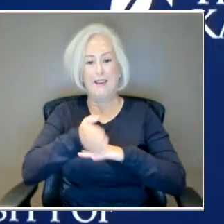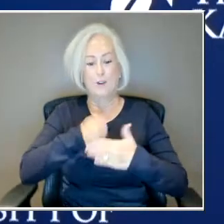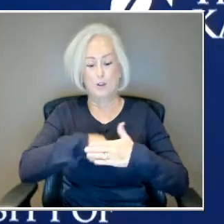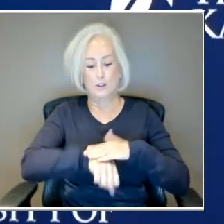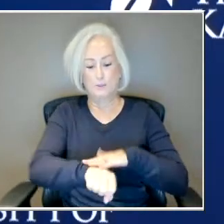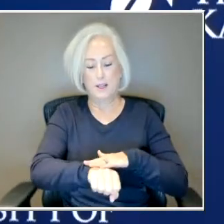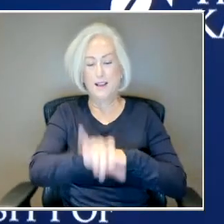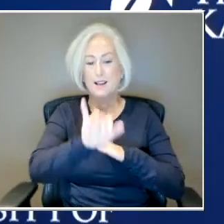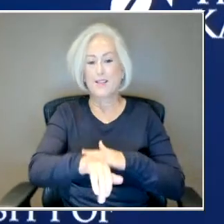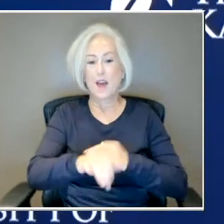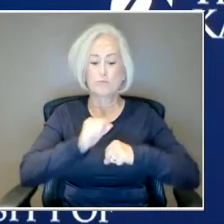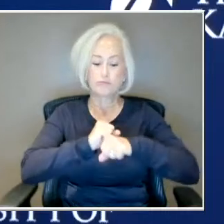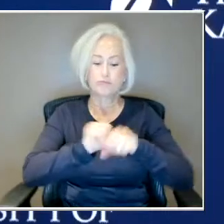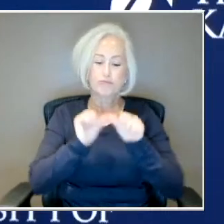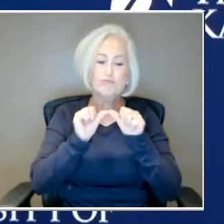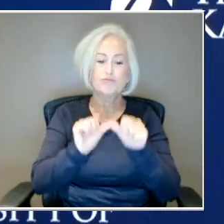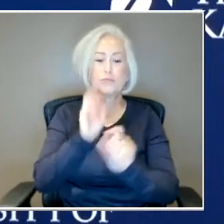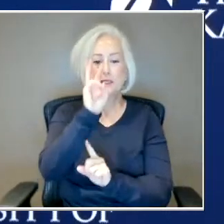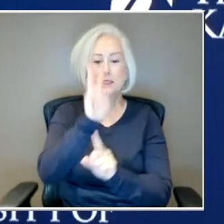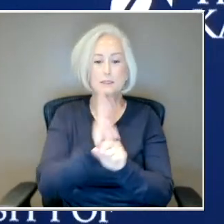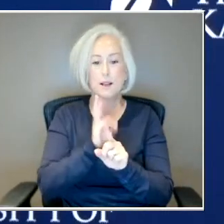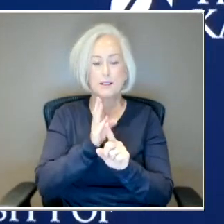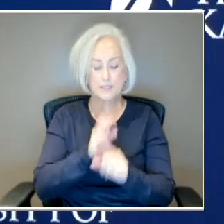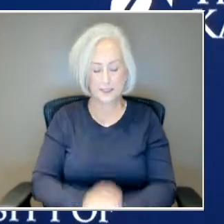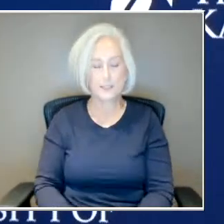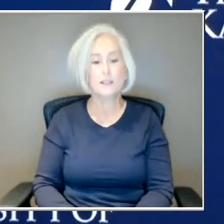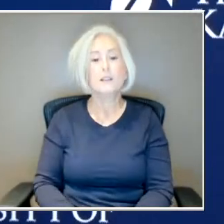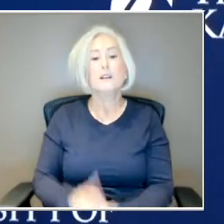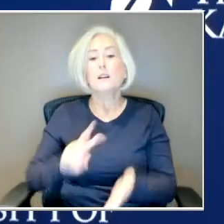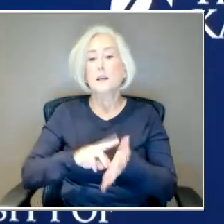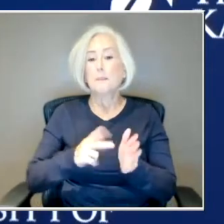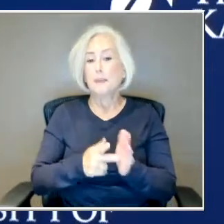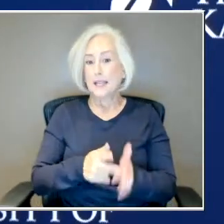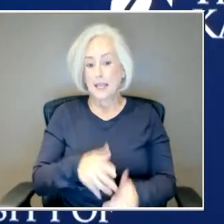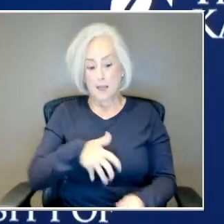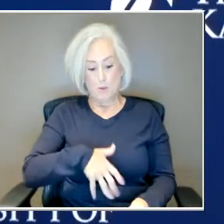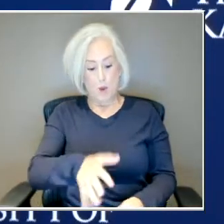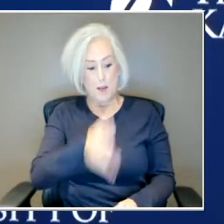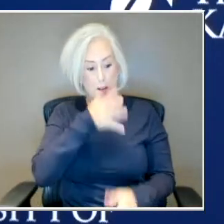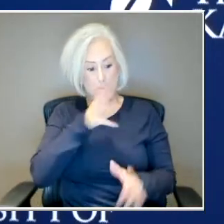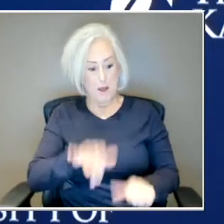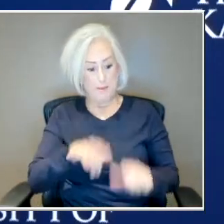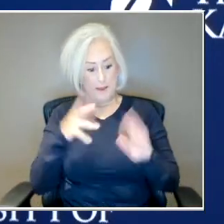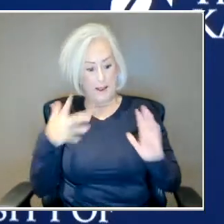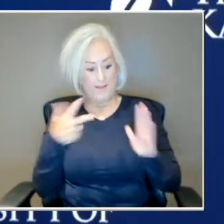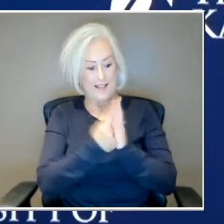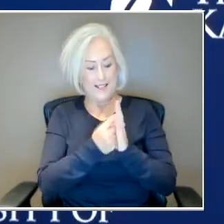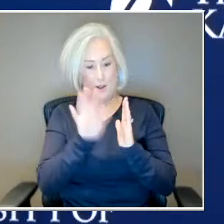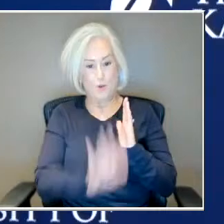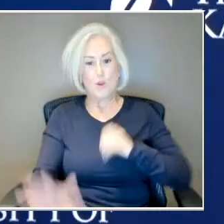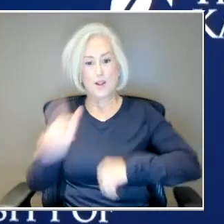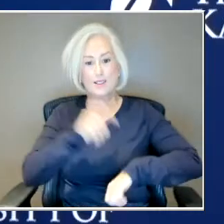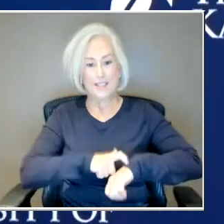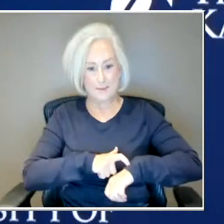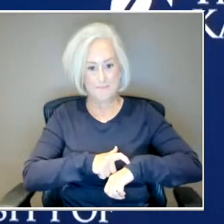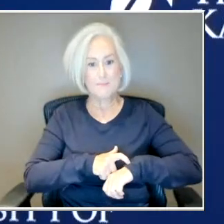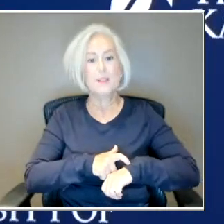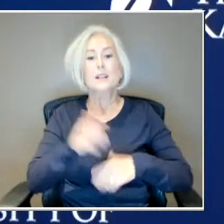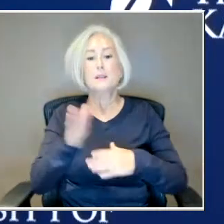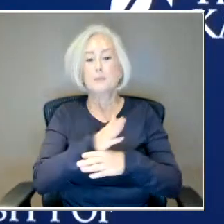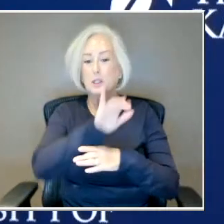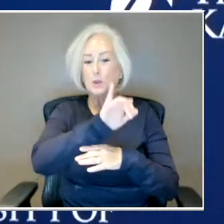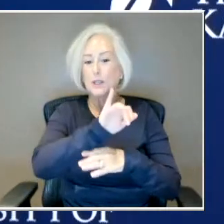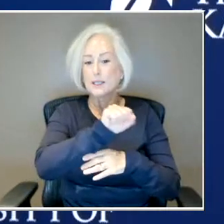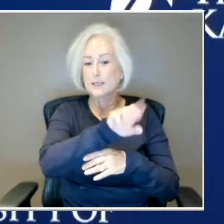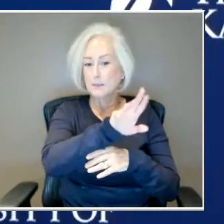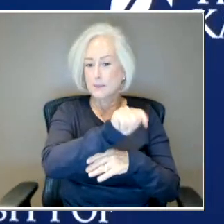months. So one option is a pregnant mom to get vaccinated, usually around this time, between September and January. The